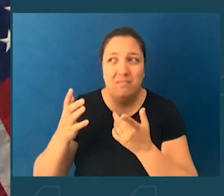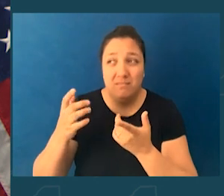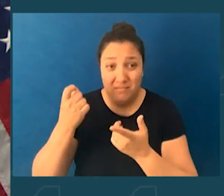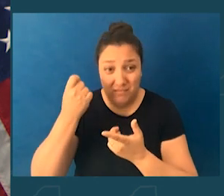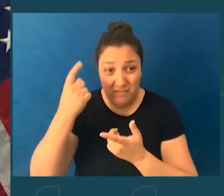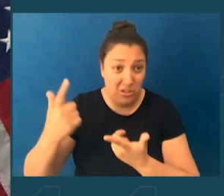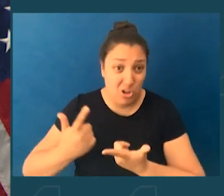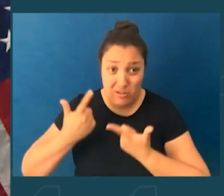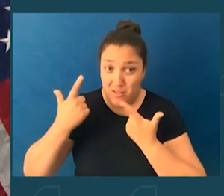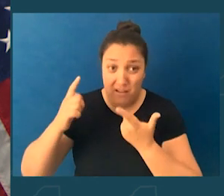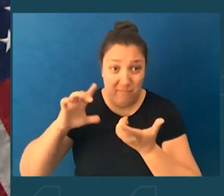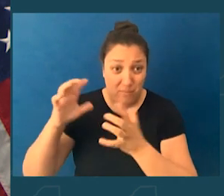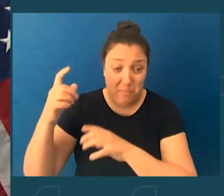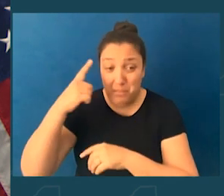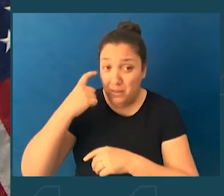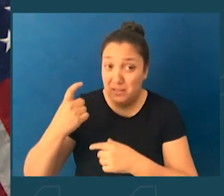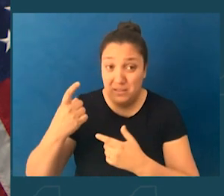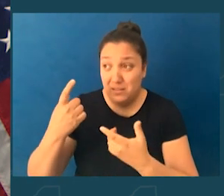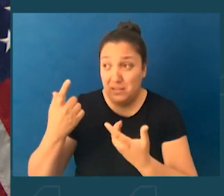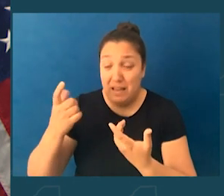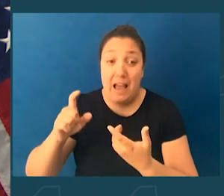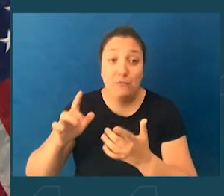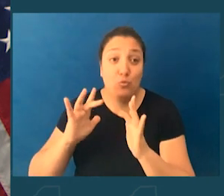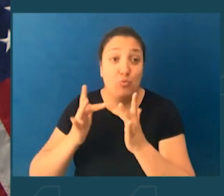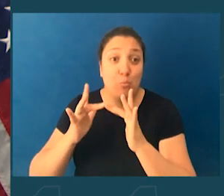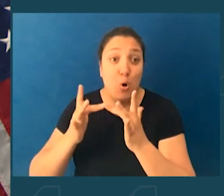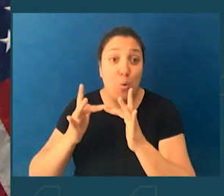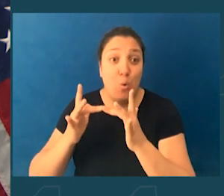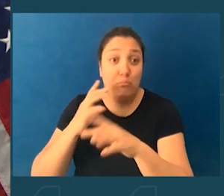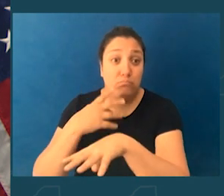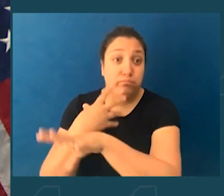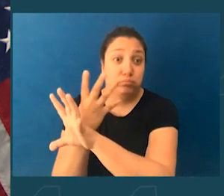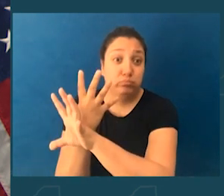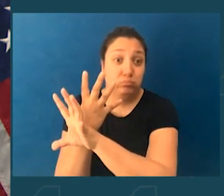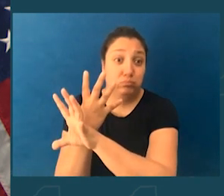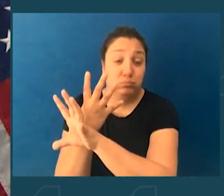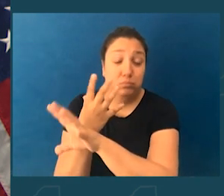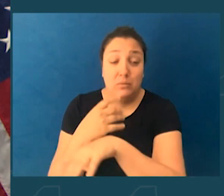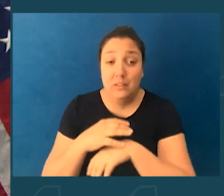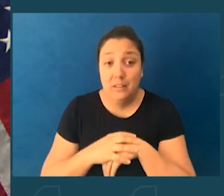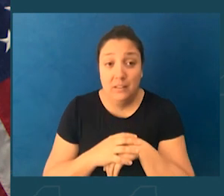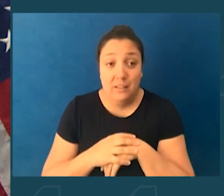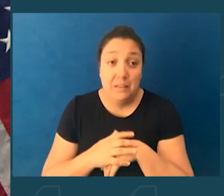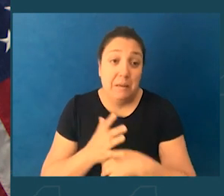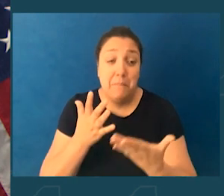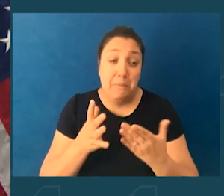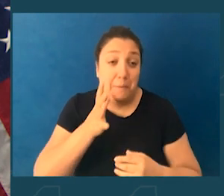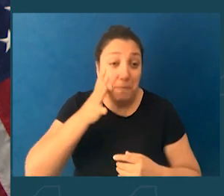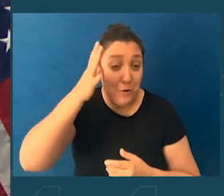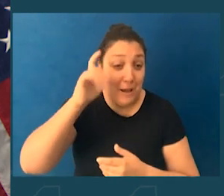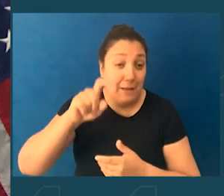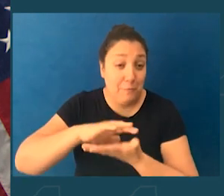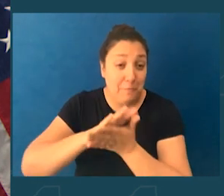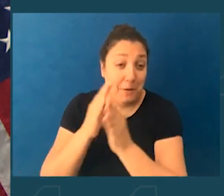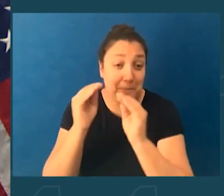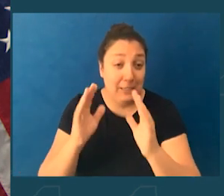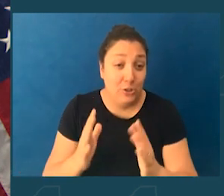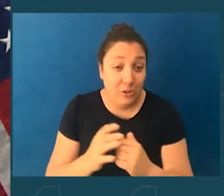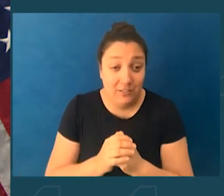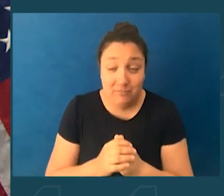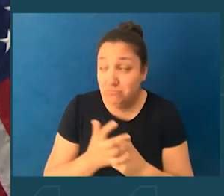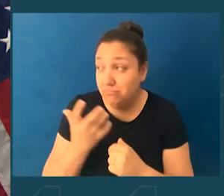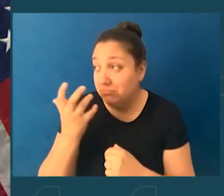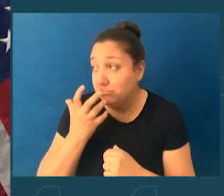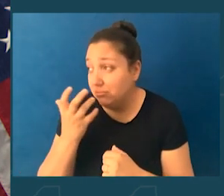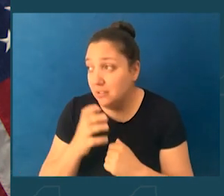our teachers and the parents who had to become teachers at the dining room table for what they went through. But looking back, it